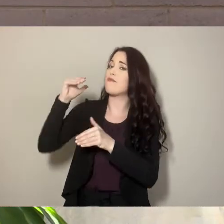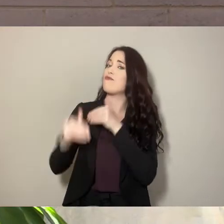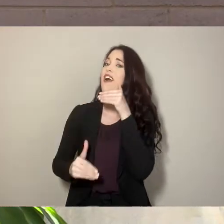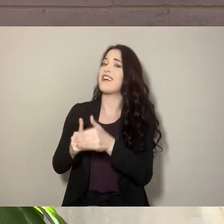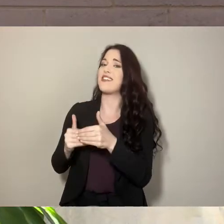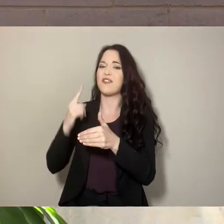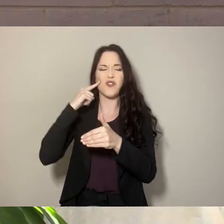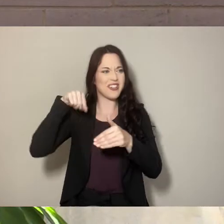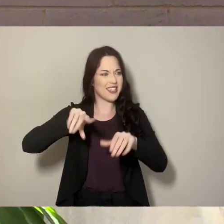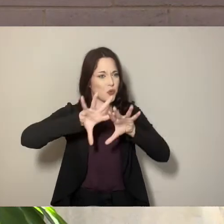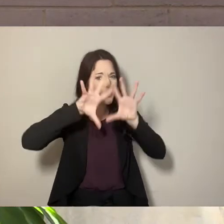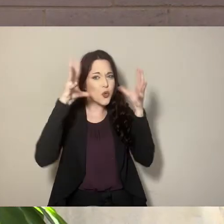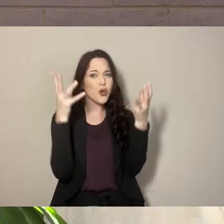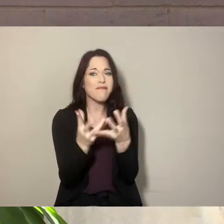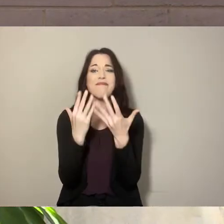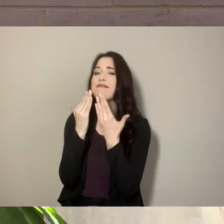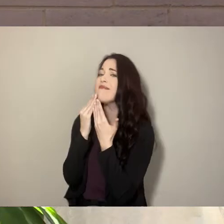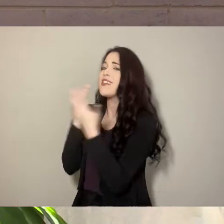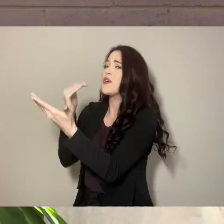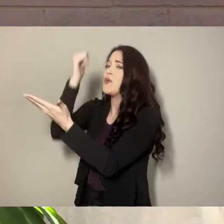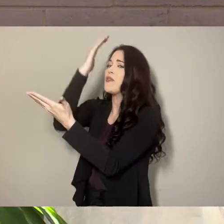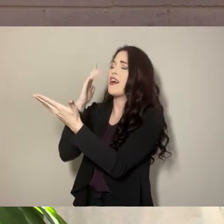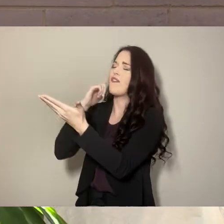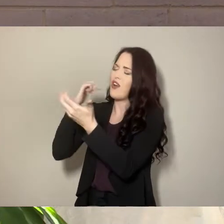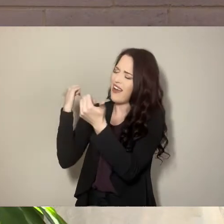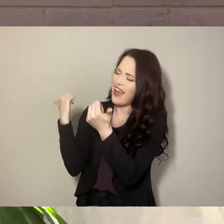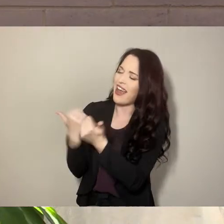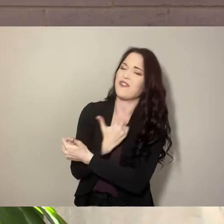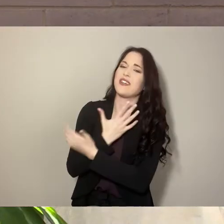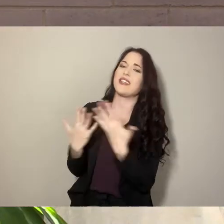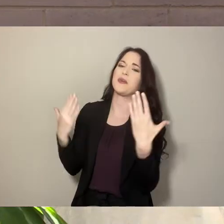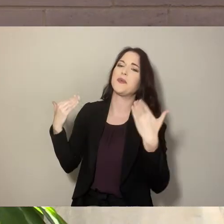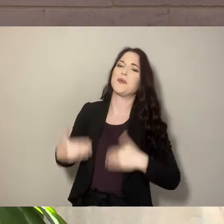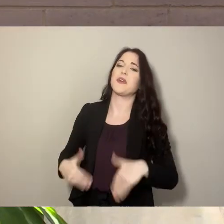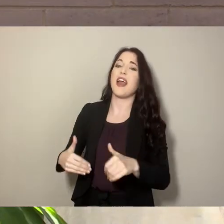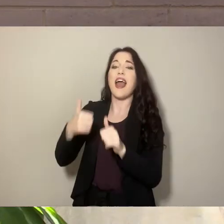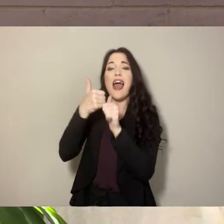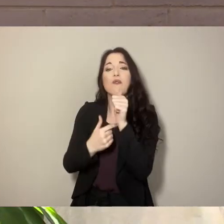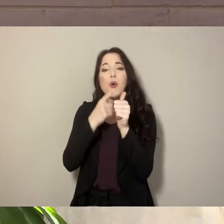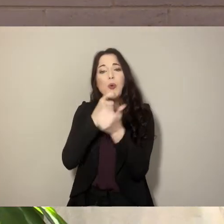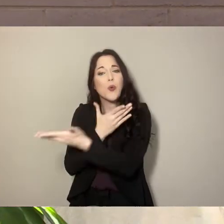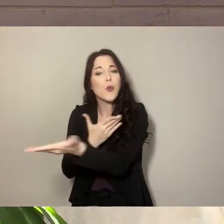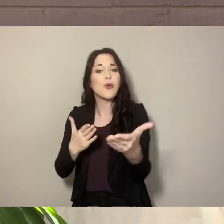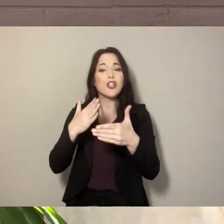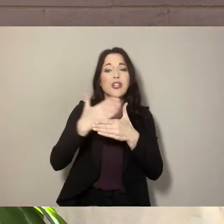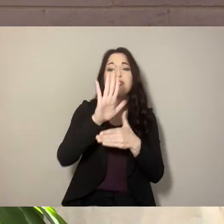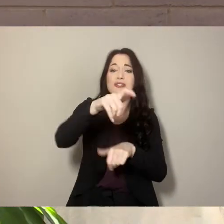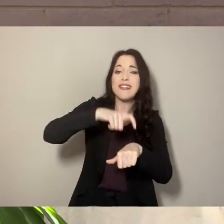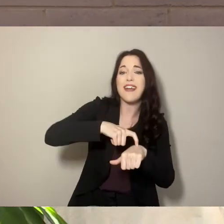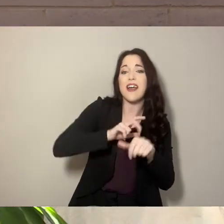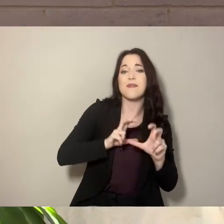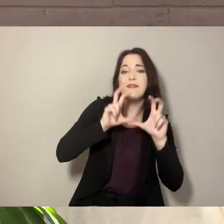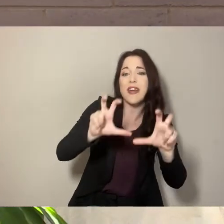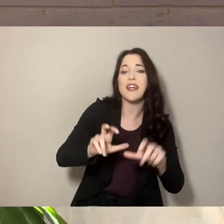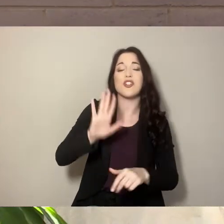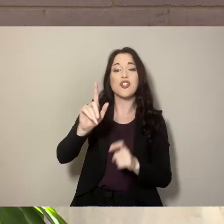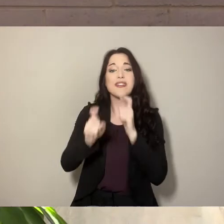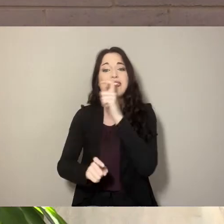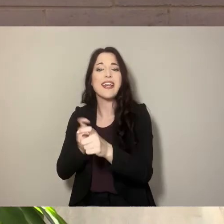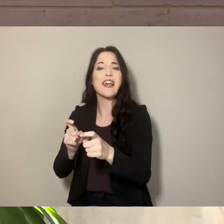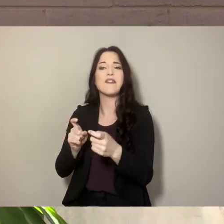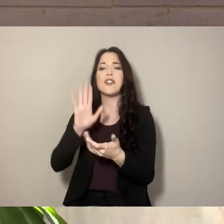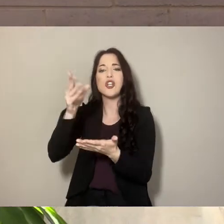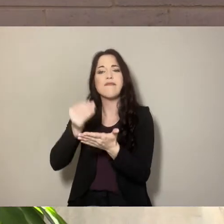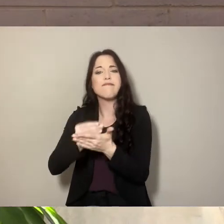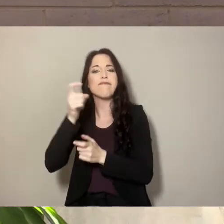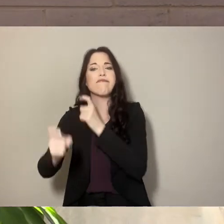this world. Thank you, God, for all of those who share their time and their gifts in so many ways, for those who offer their